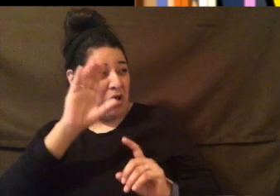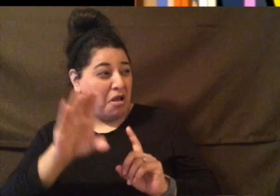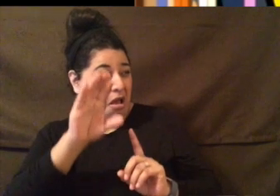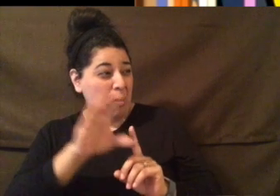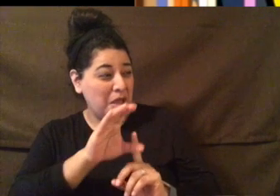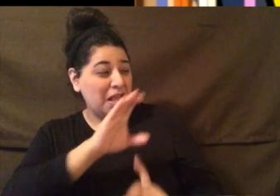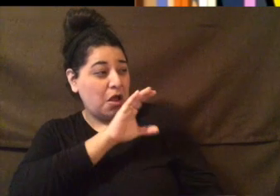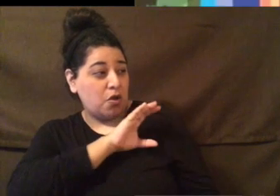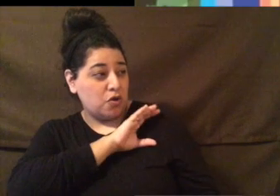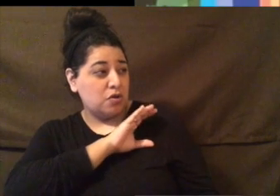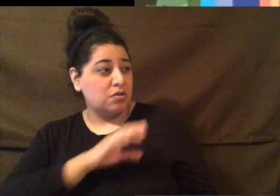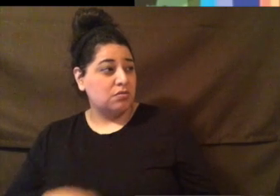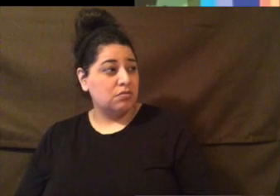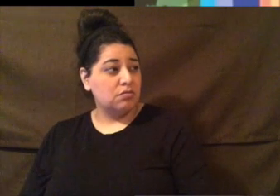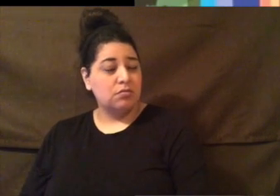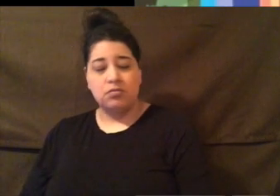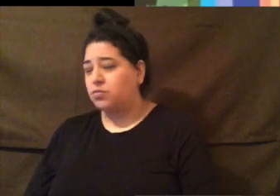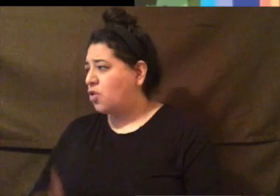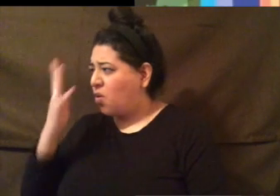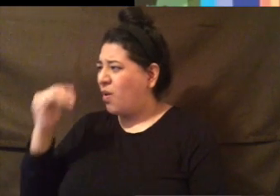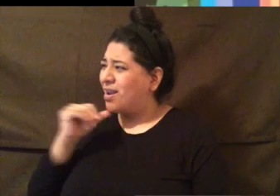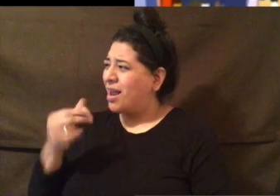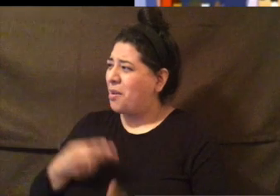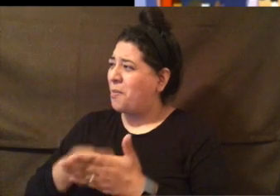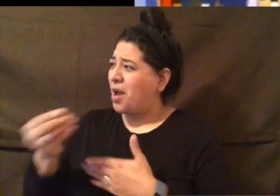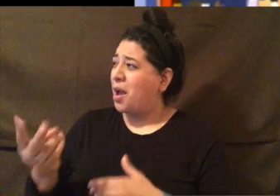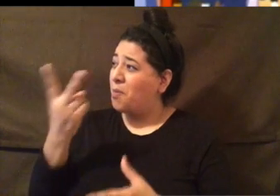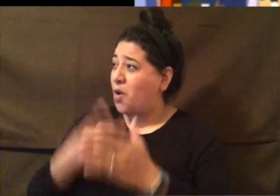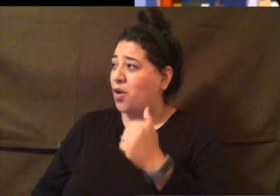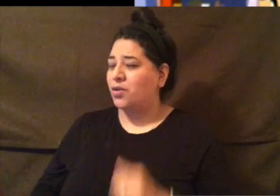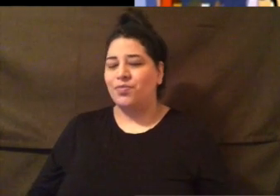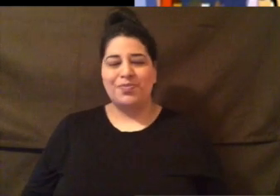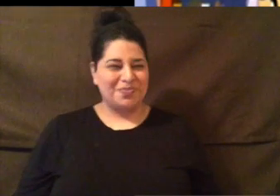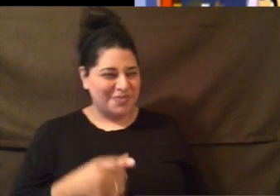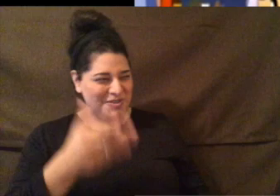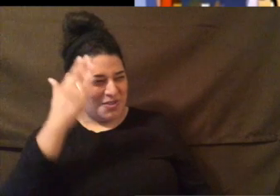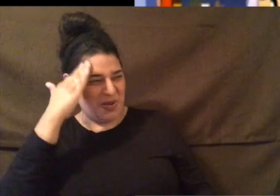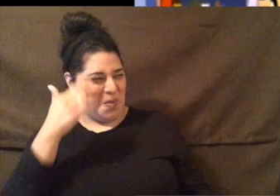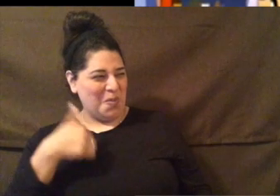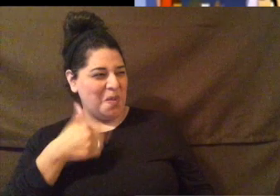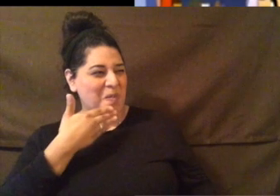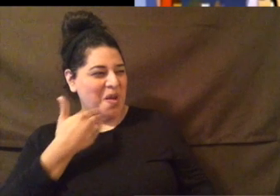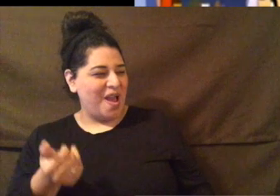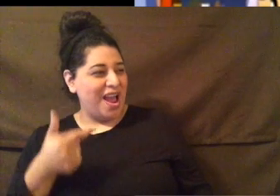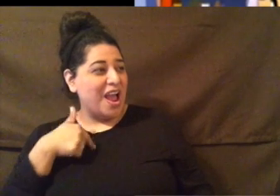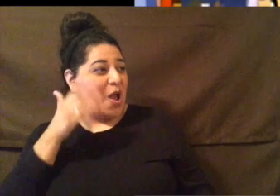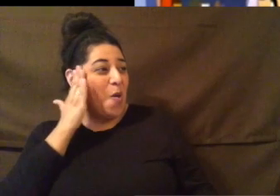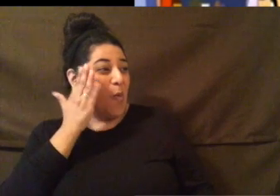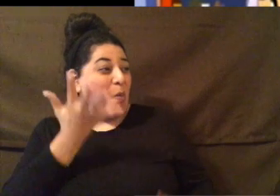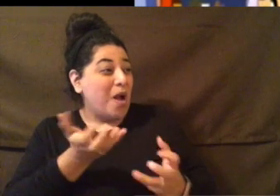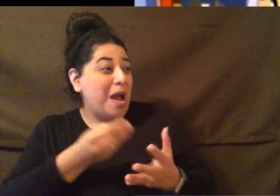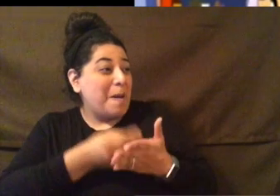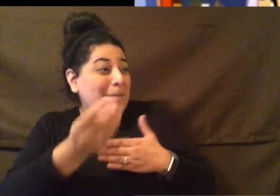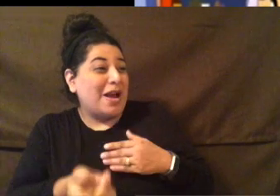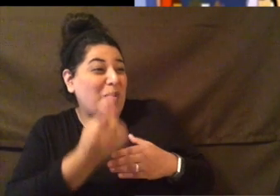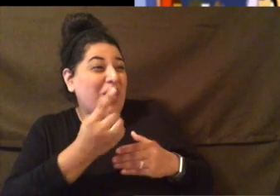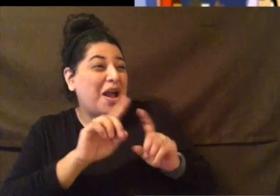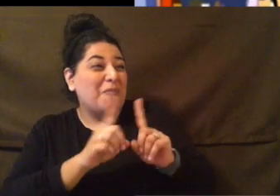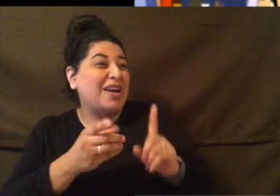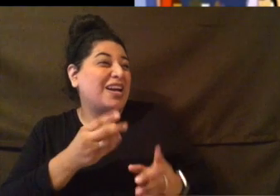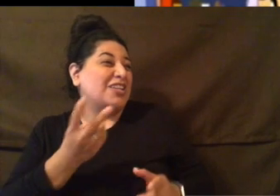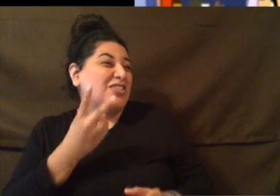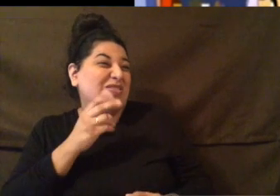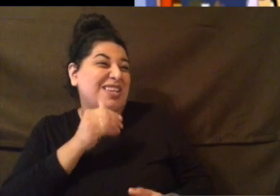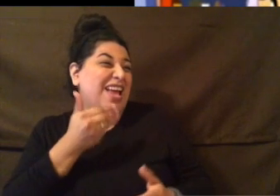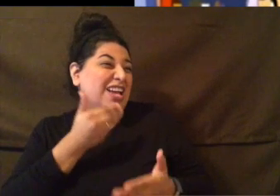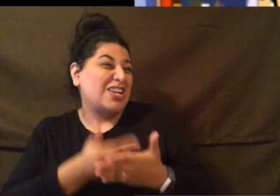comic characters about the same. Why not buy both? Since you know me better than that, I'm glad to buy one for a gift, but two is